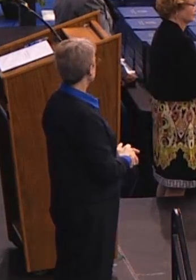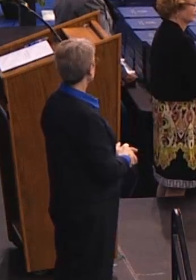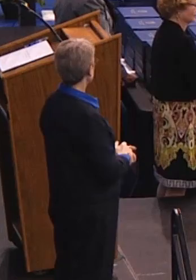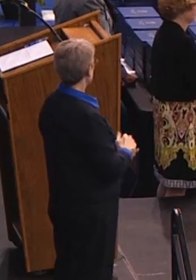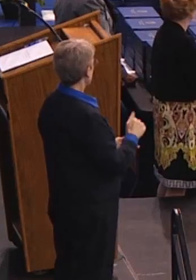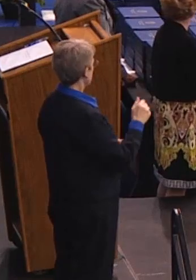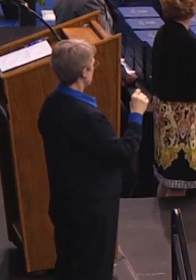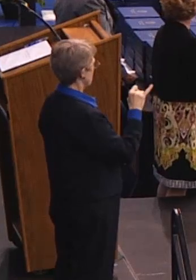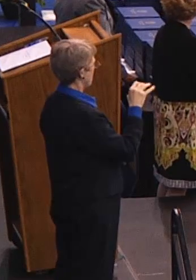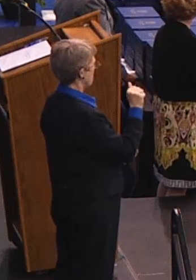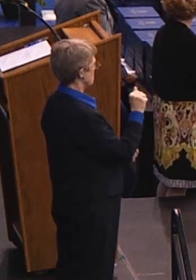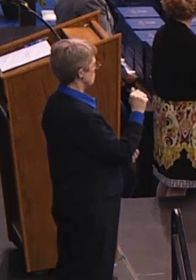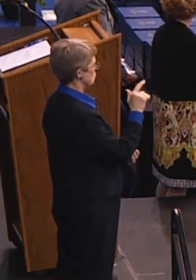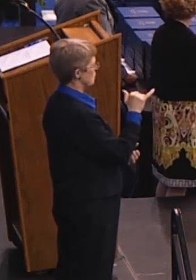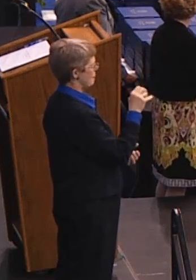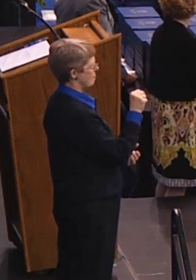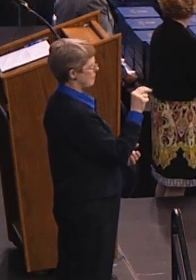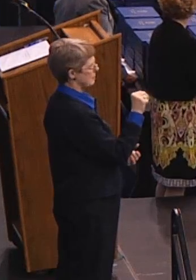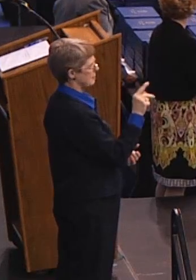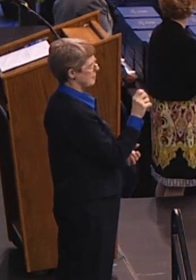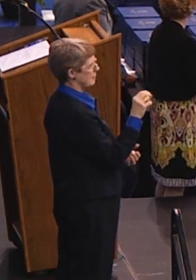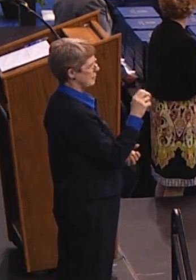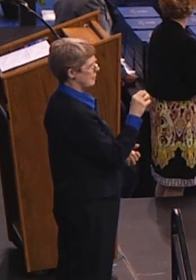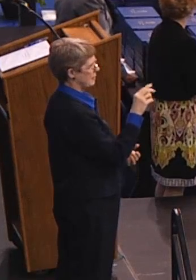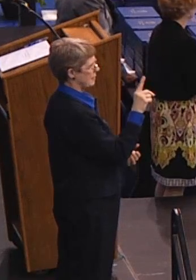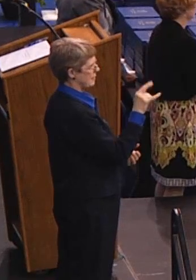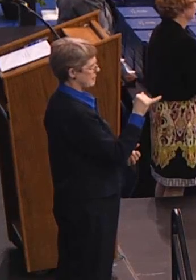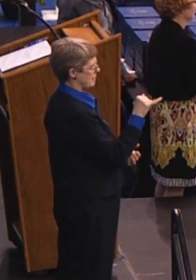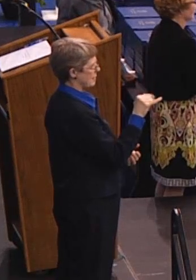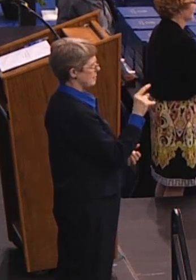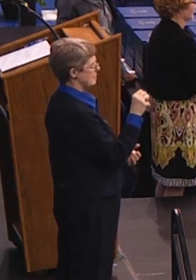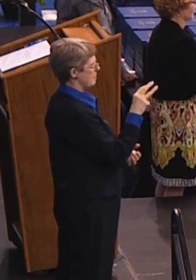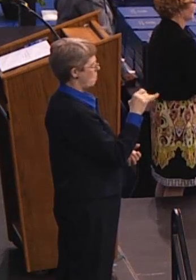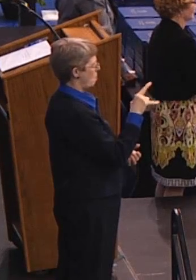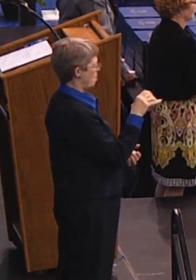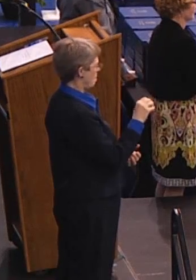Asia Lynn Kennedy Tao, Business Administration.